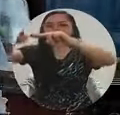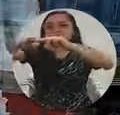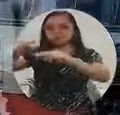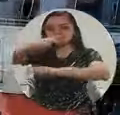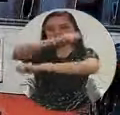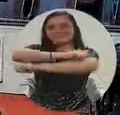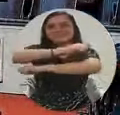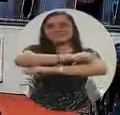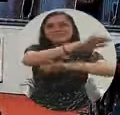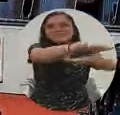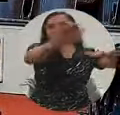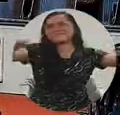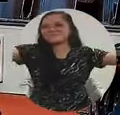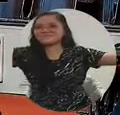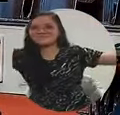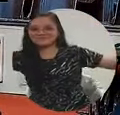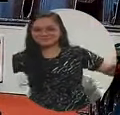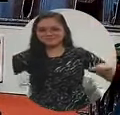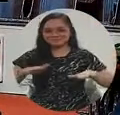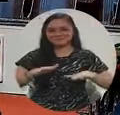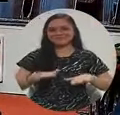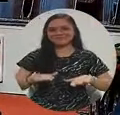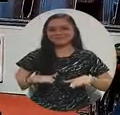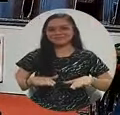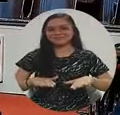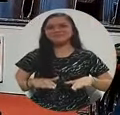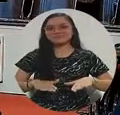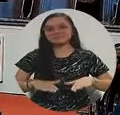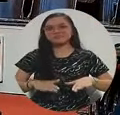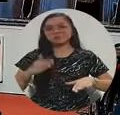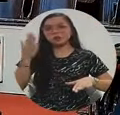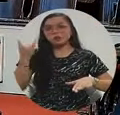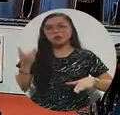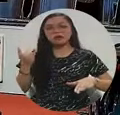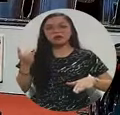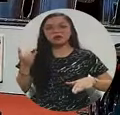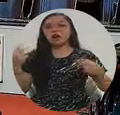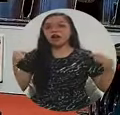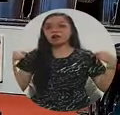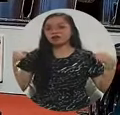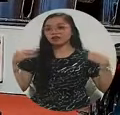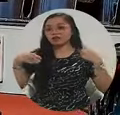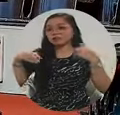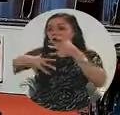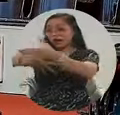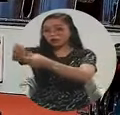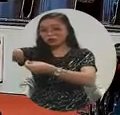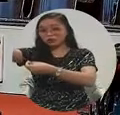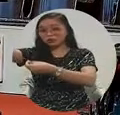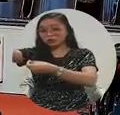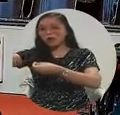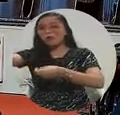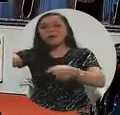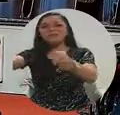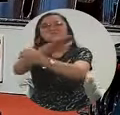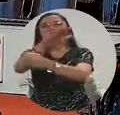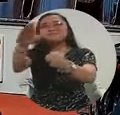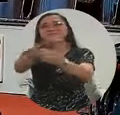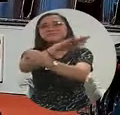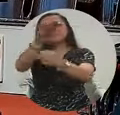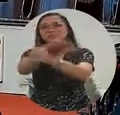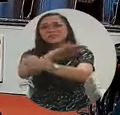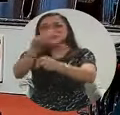Pagkaon mo dito, tuwa kami sa kilid sa akasya. O, akasya ba ito? Umangga tingali. Murag mangga. Dito kami sa